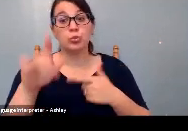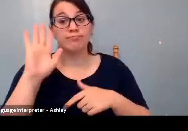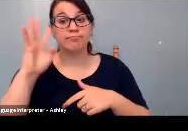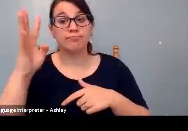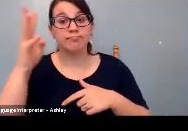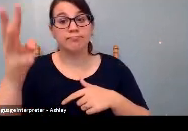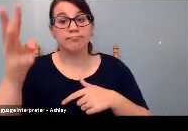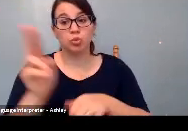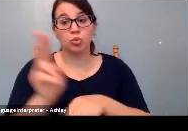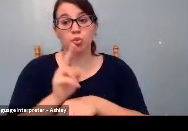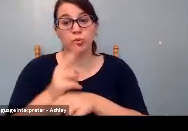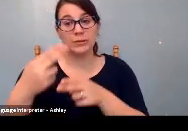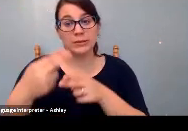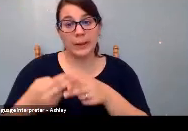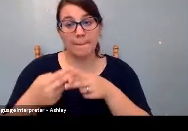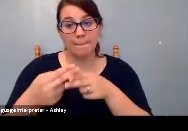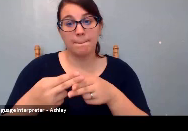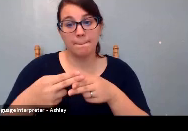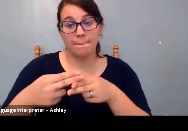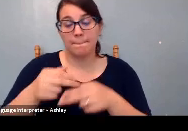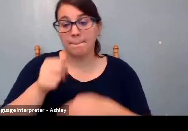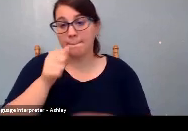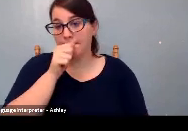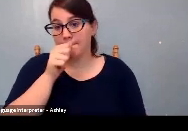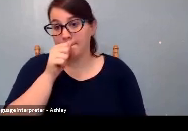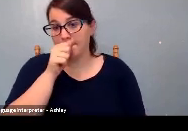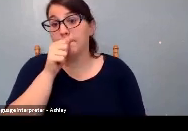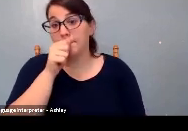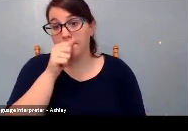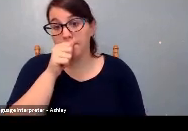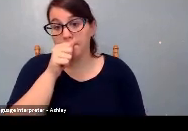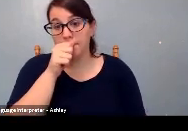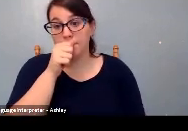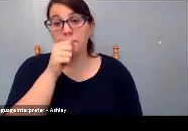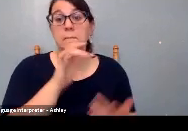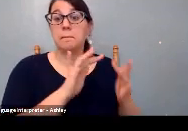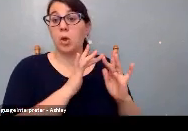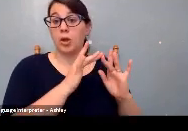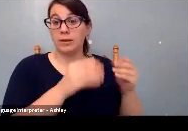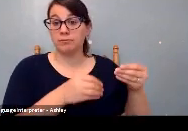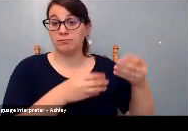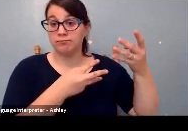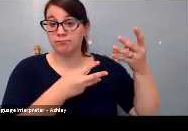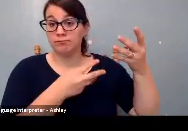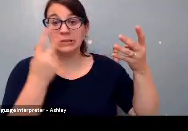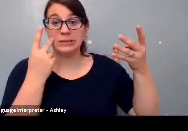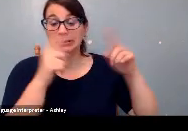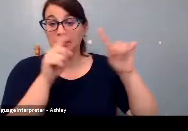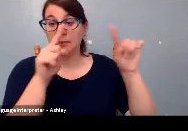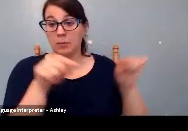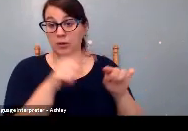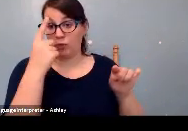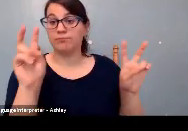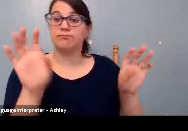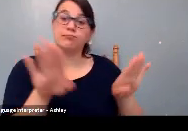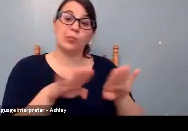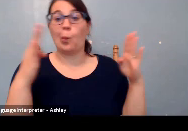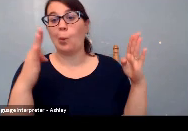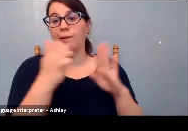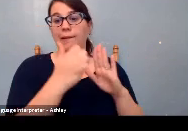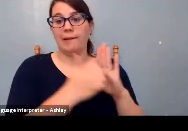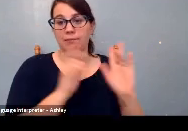you're at the website, you'll see the blocks for open the account. Now, when you click on that, it takes you